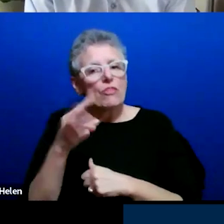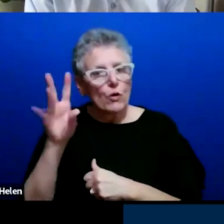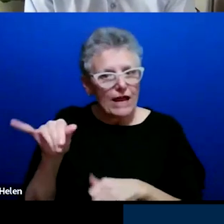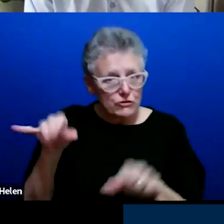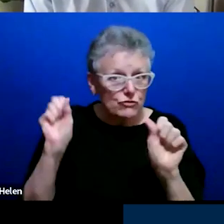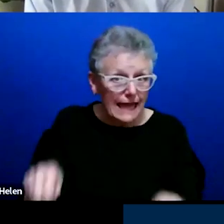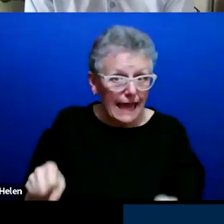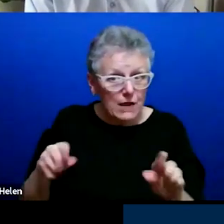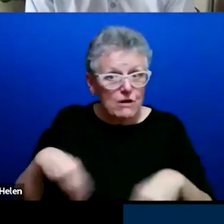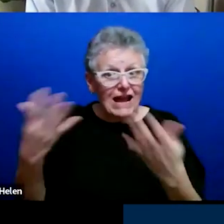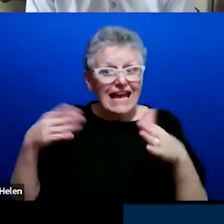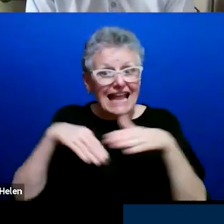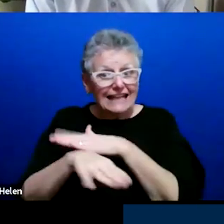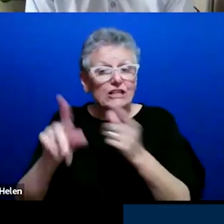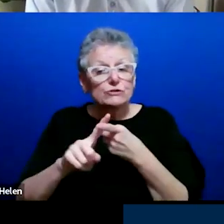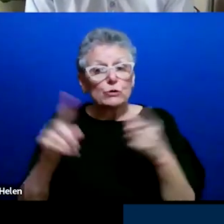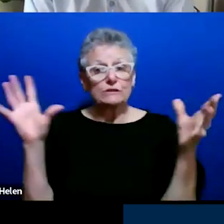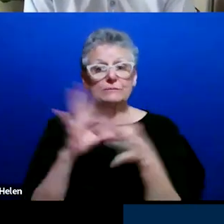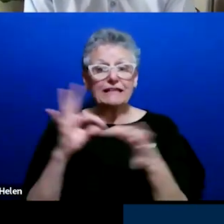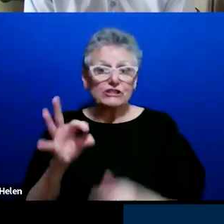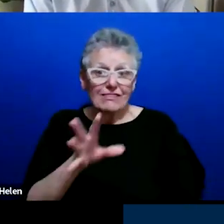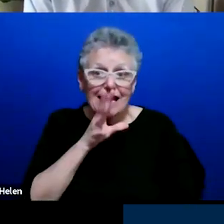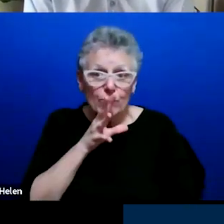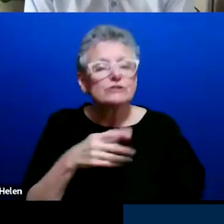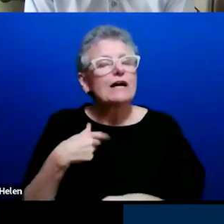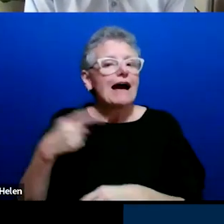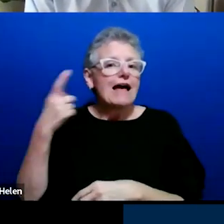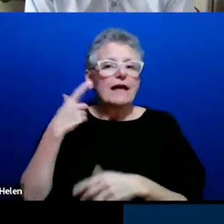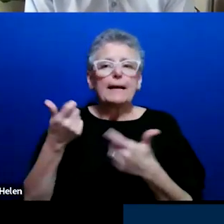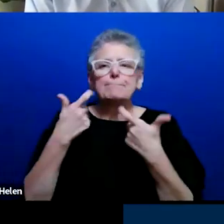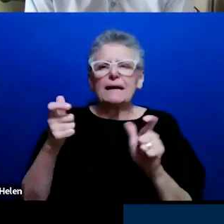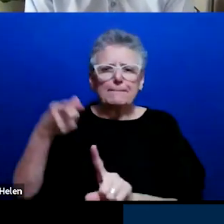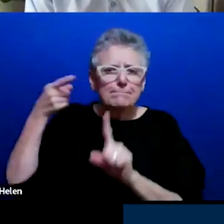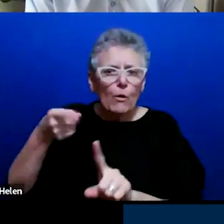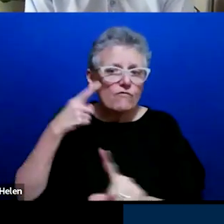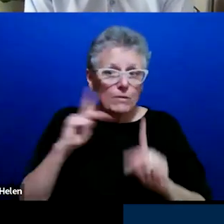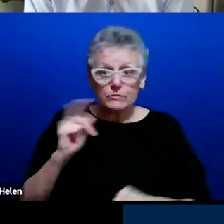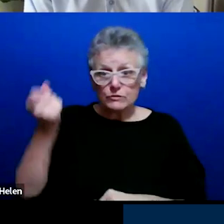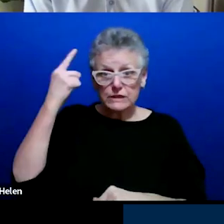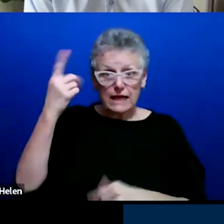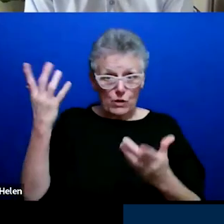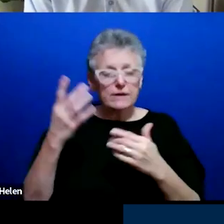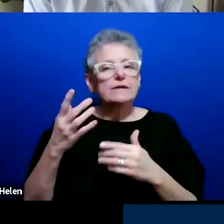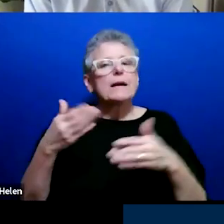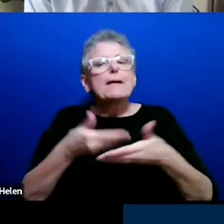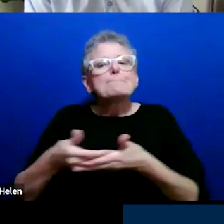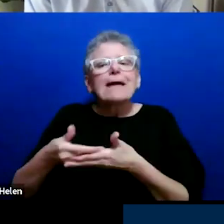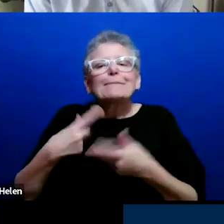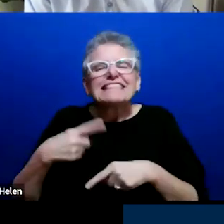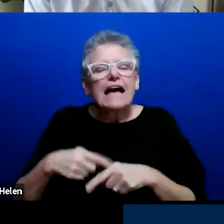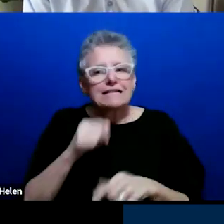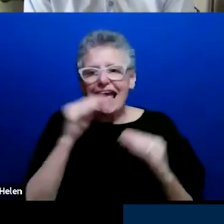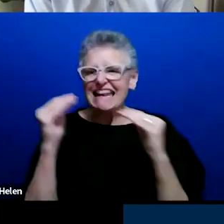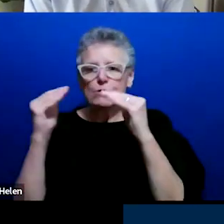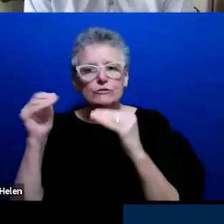you can provide access to speech and language. I think the biggest point for people to understand that baby sign is not sign